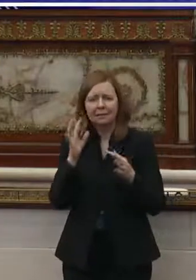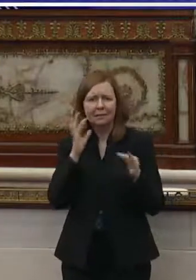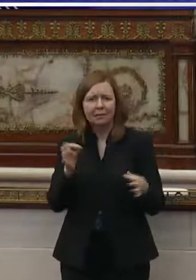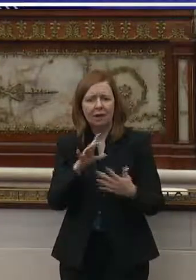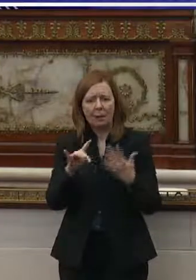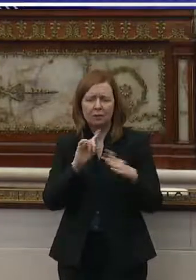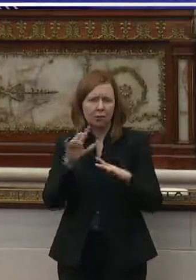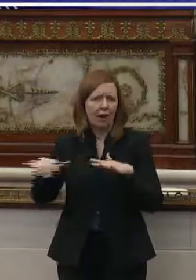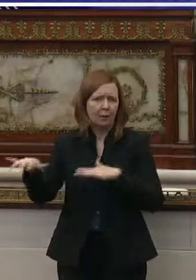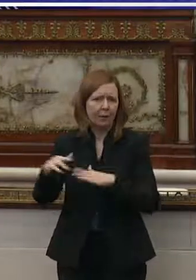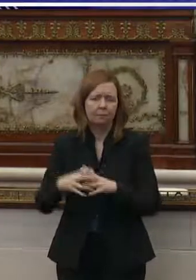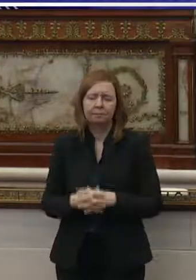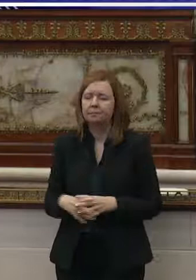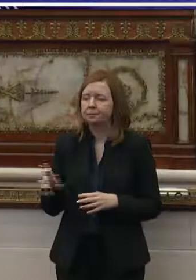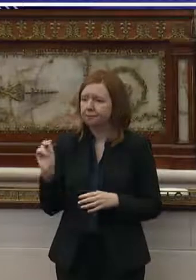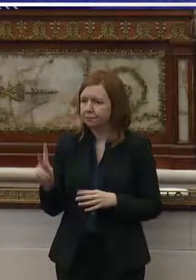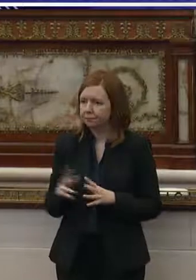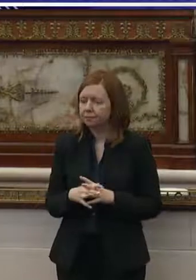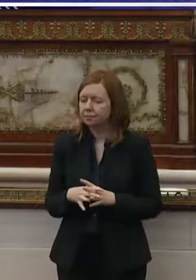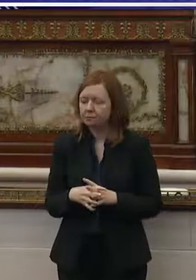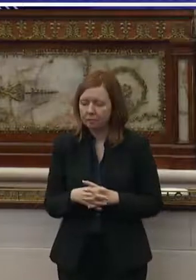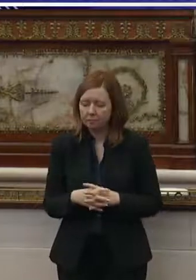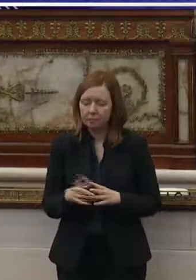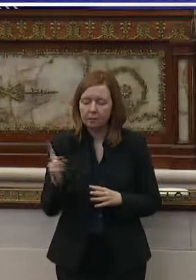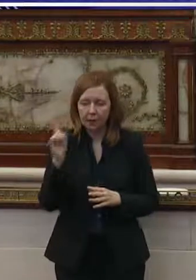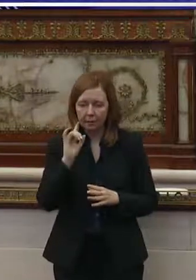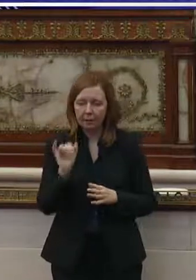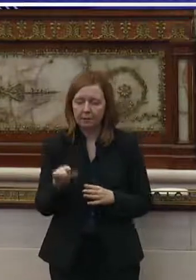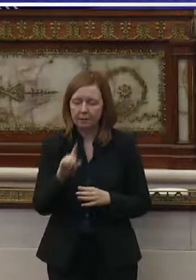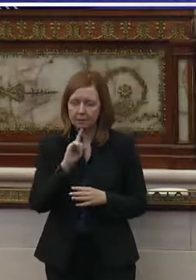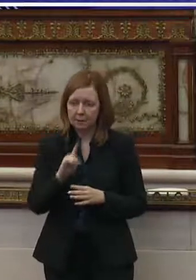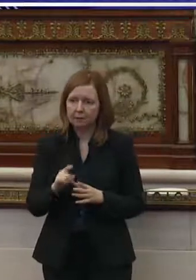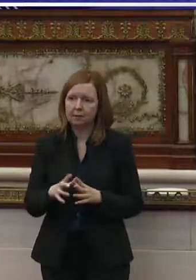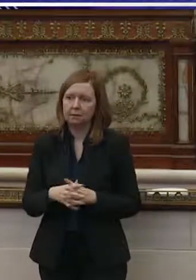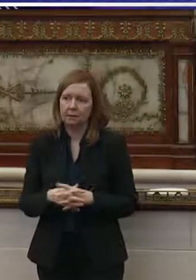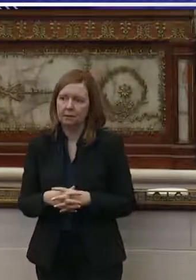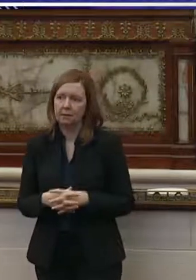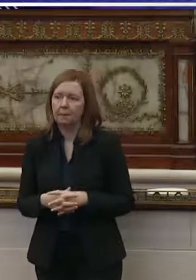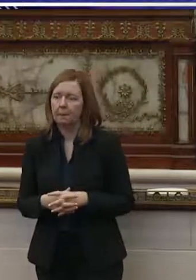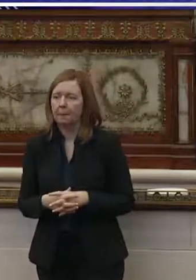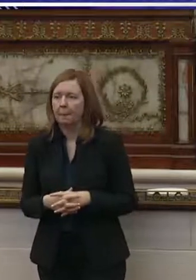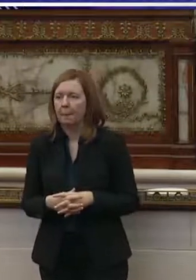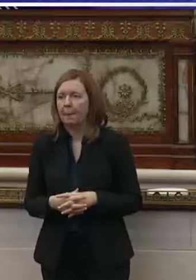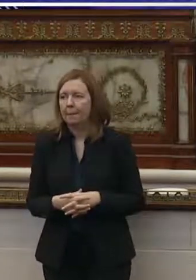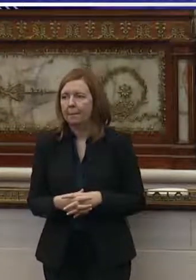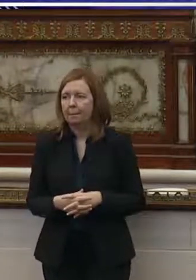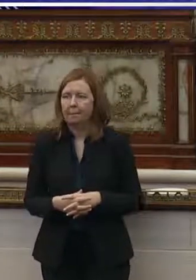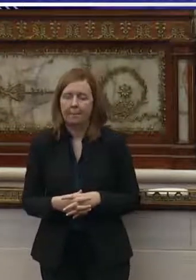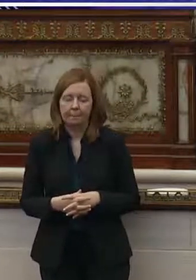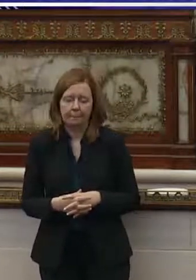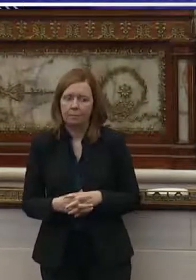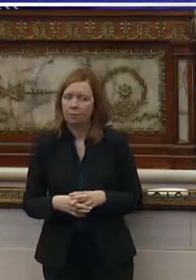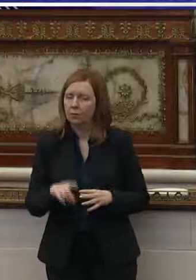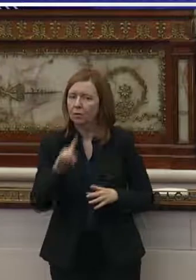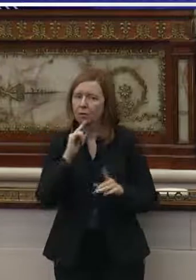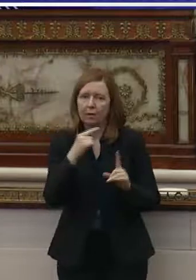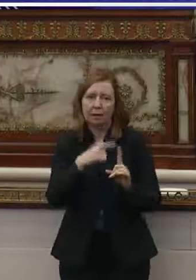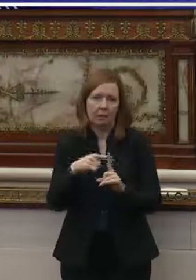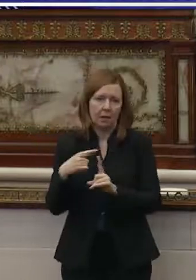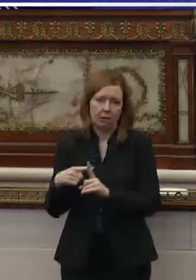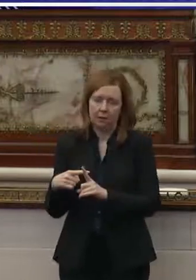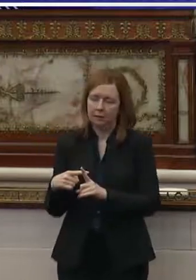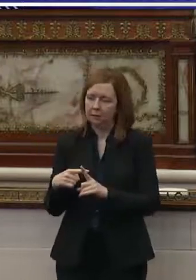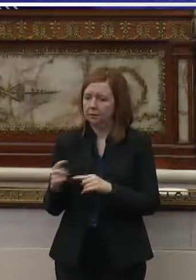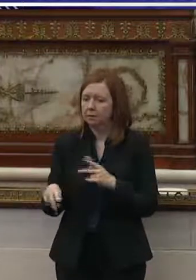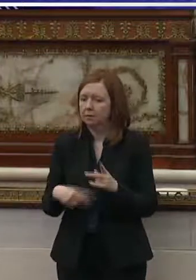there. All right. And I think, this is certainly an extremely positive